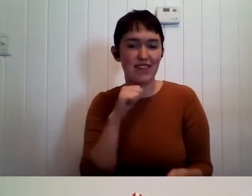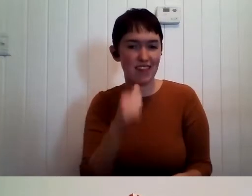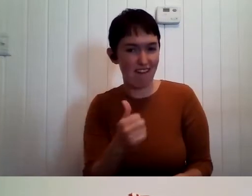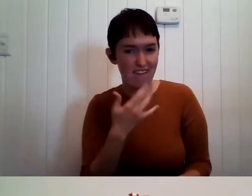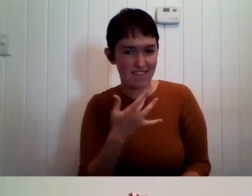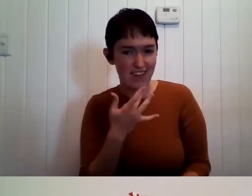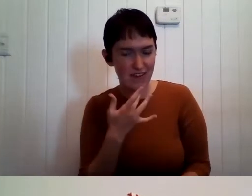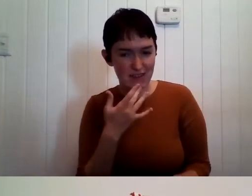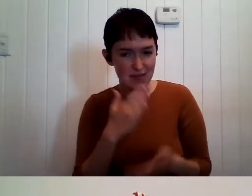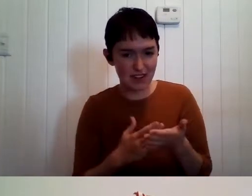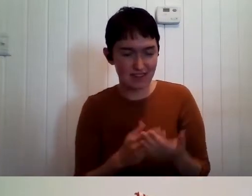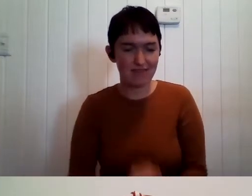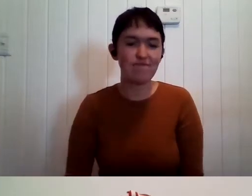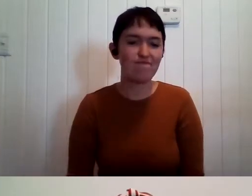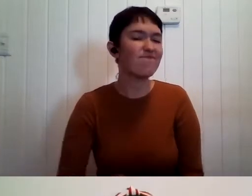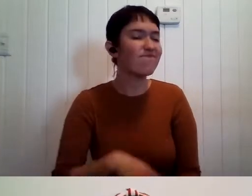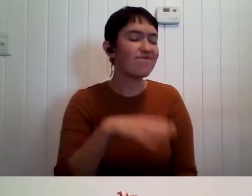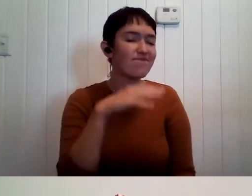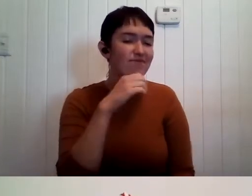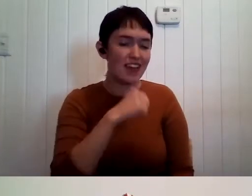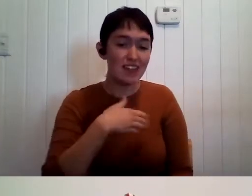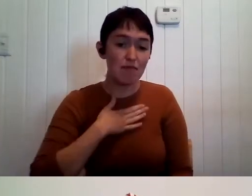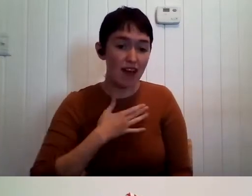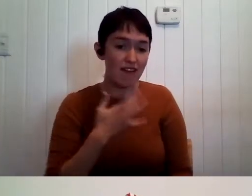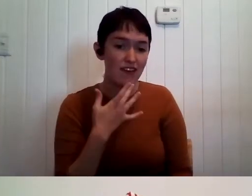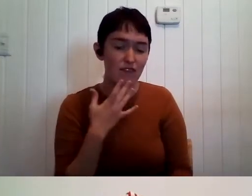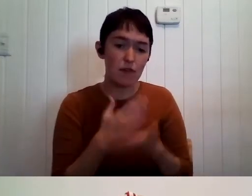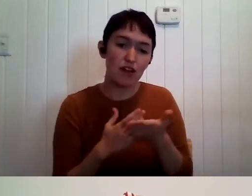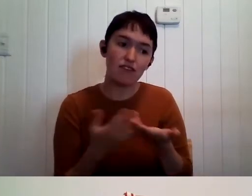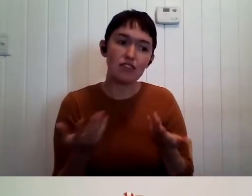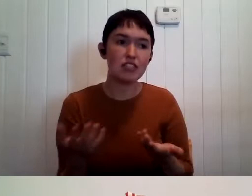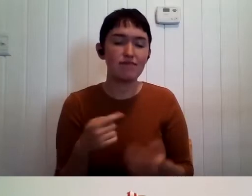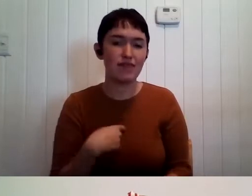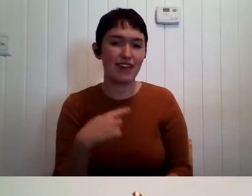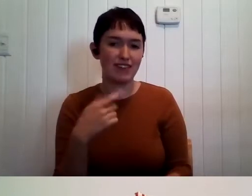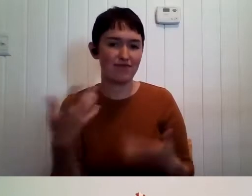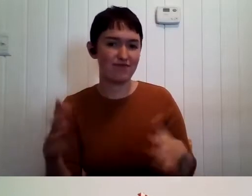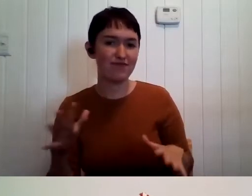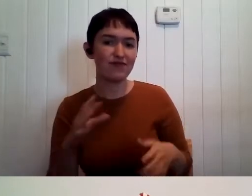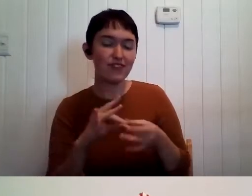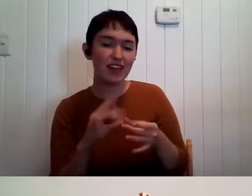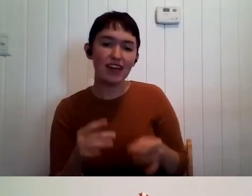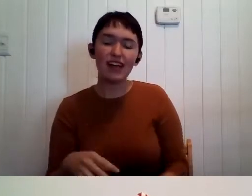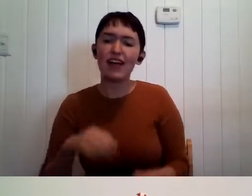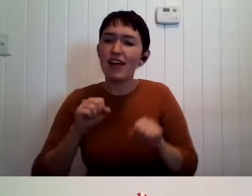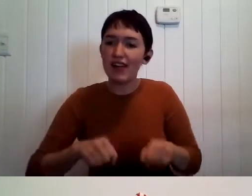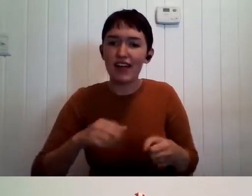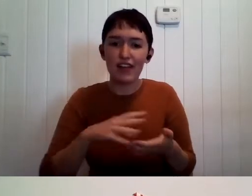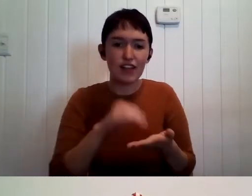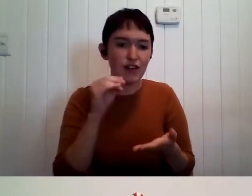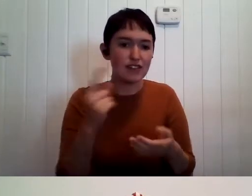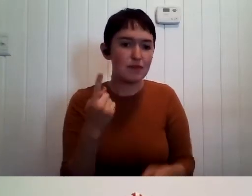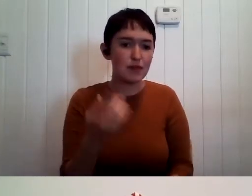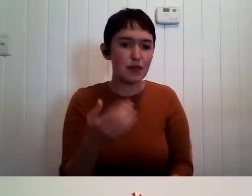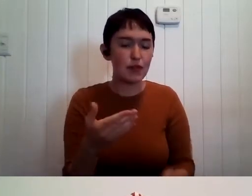I guess my favorite part of the job, which I guess I told during my introduction, is just I get to learn something new every day, which I don't think a lot of